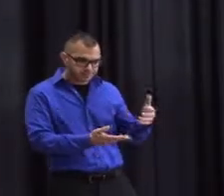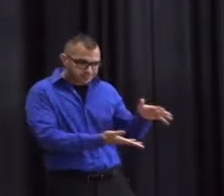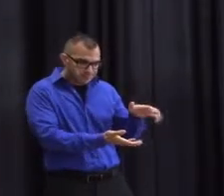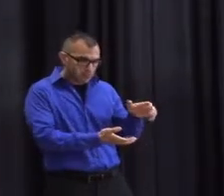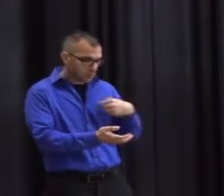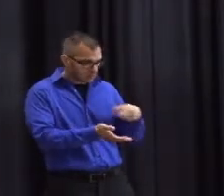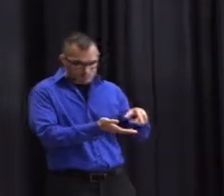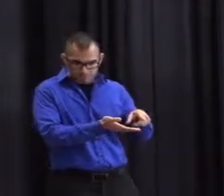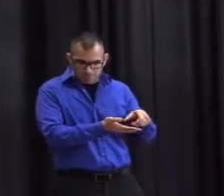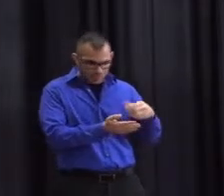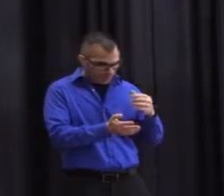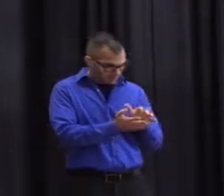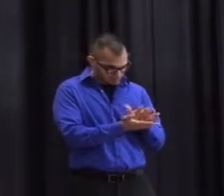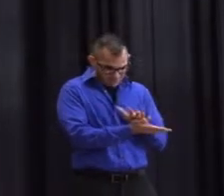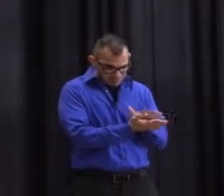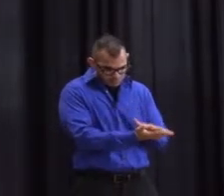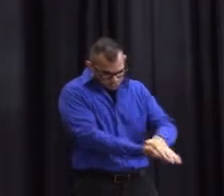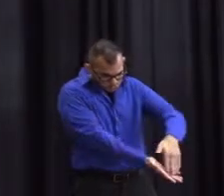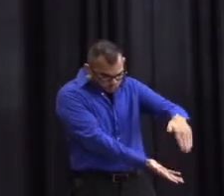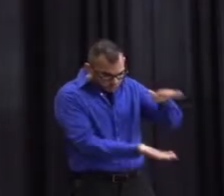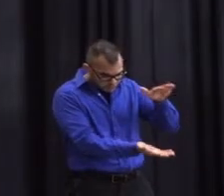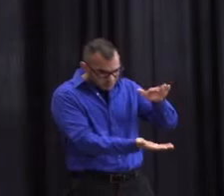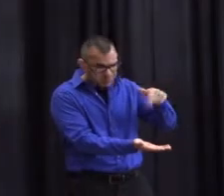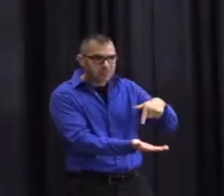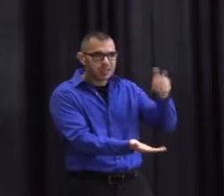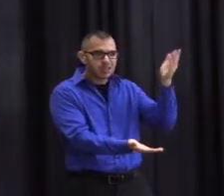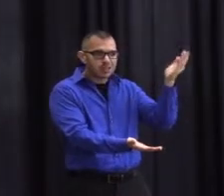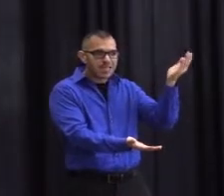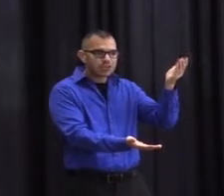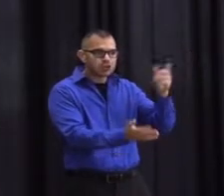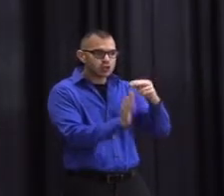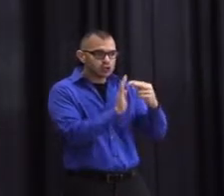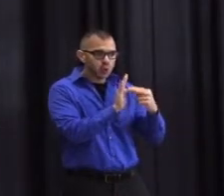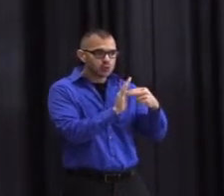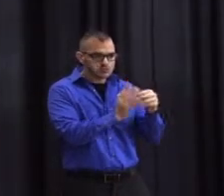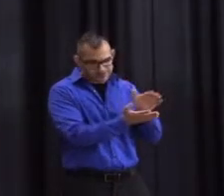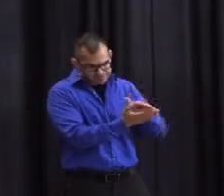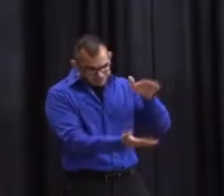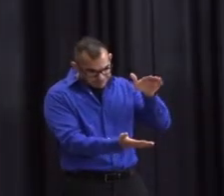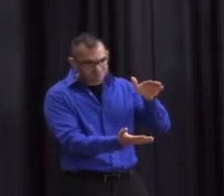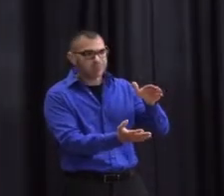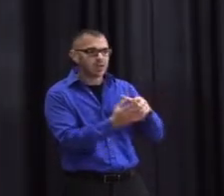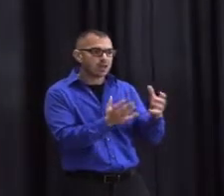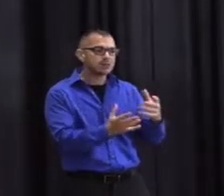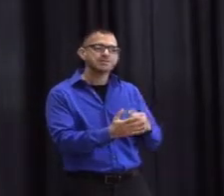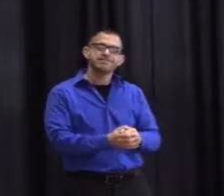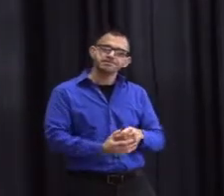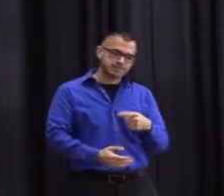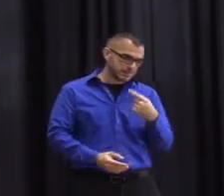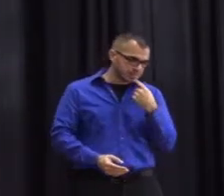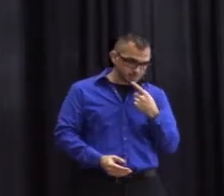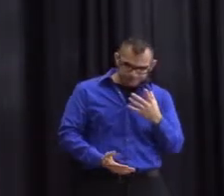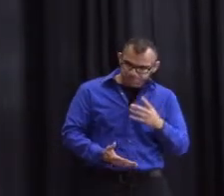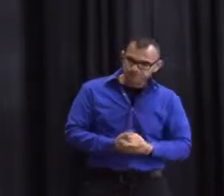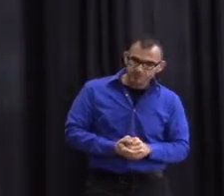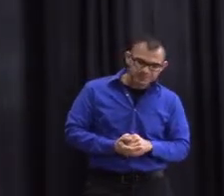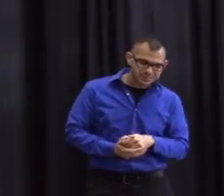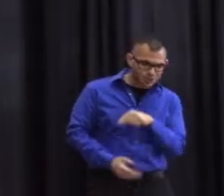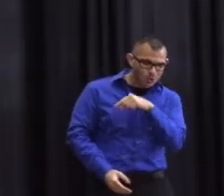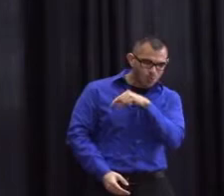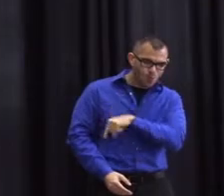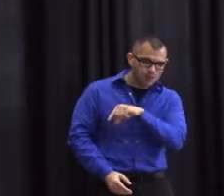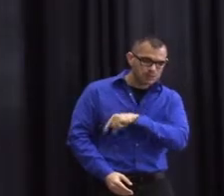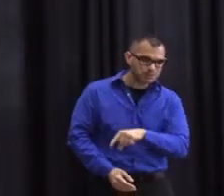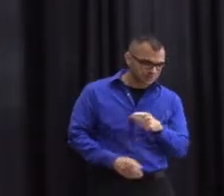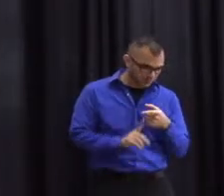get pages and pages of Word documents with lecture notes and all of that. They said the quality of what we're